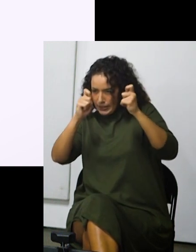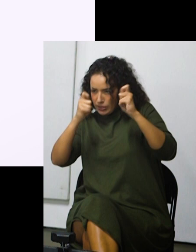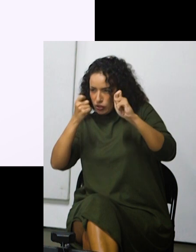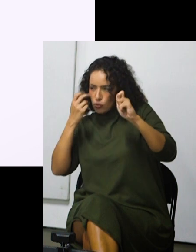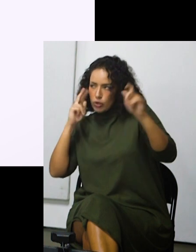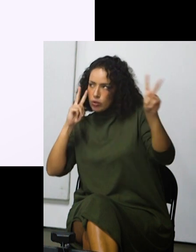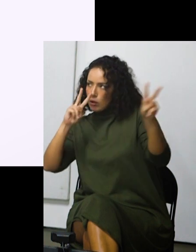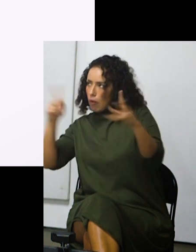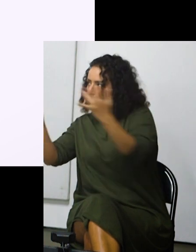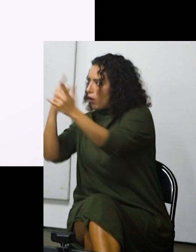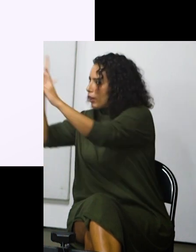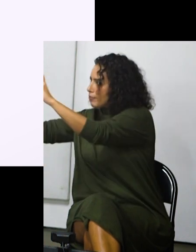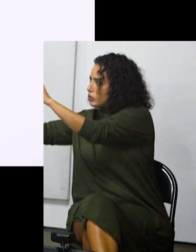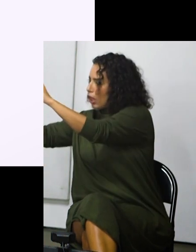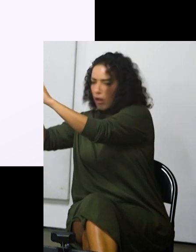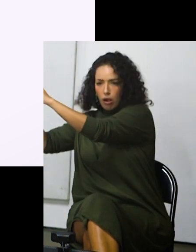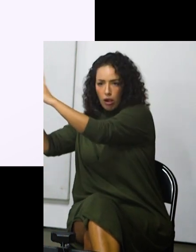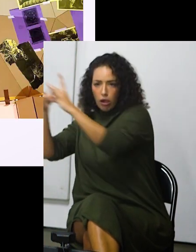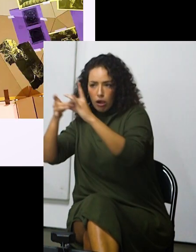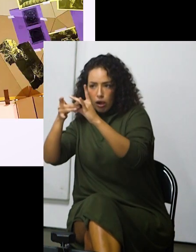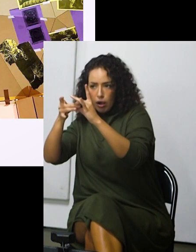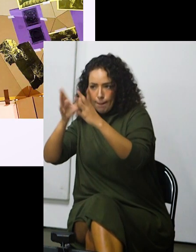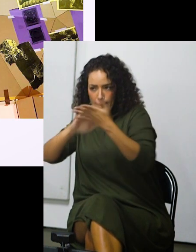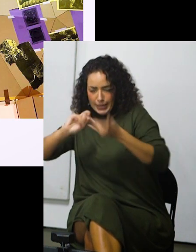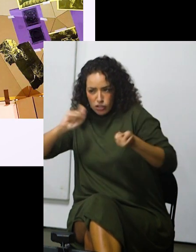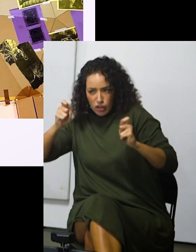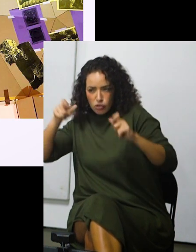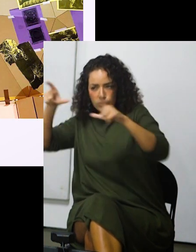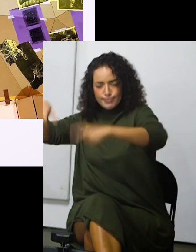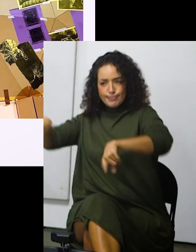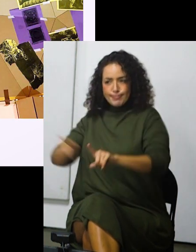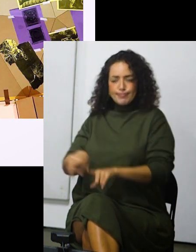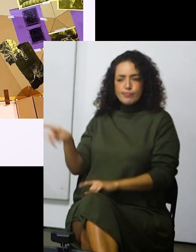other images? Next slide, please.